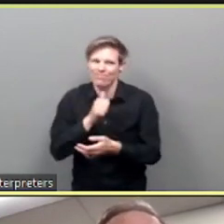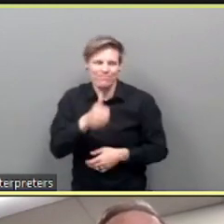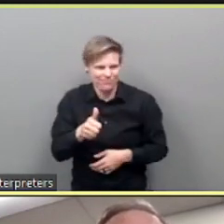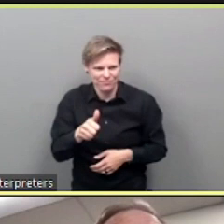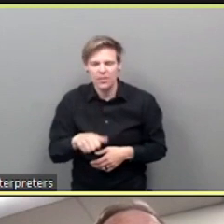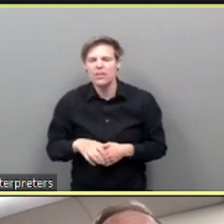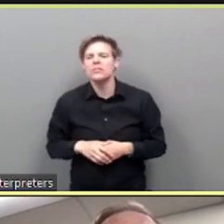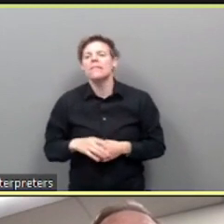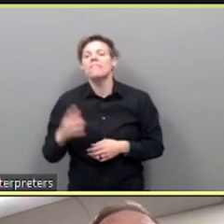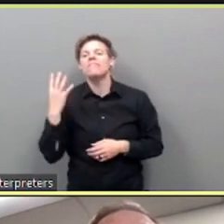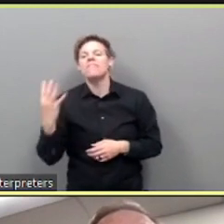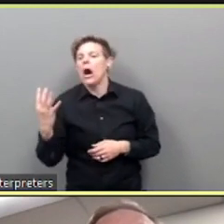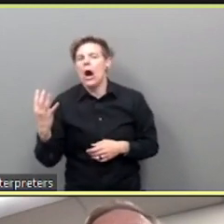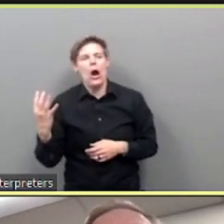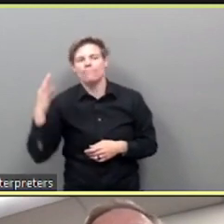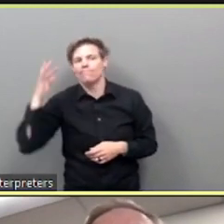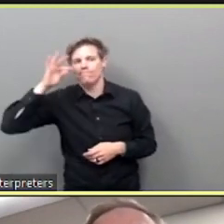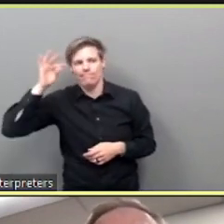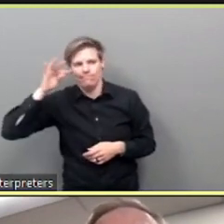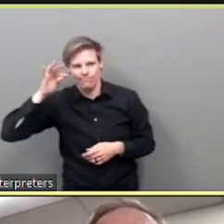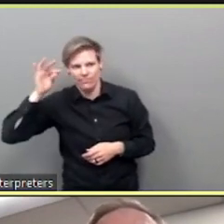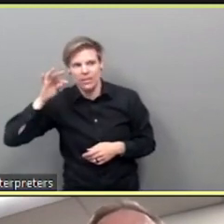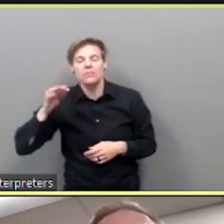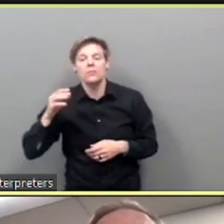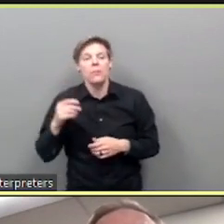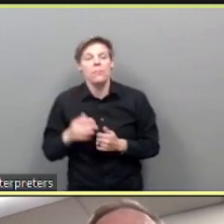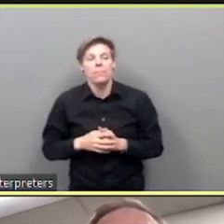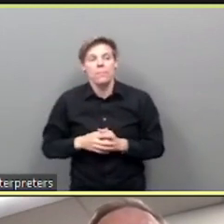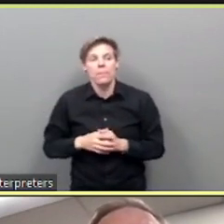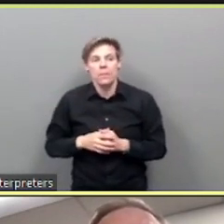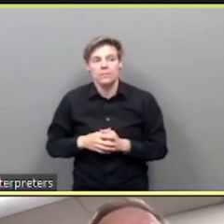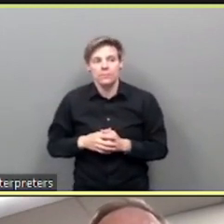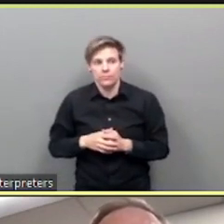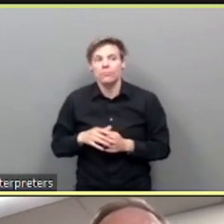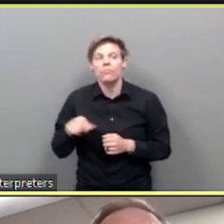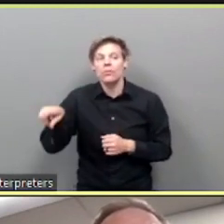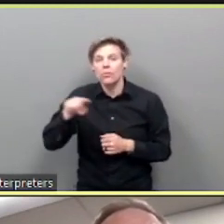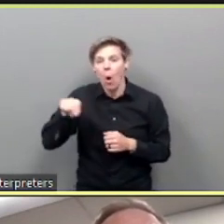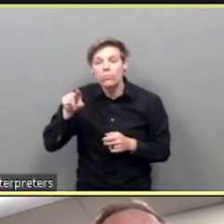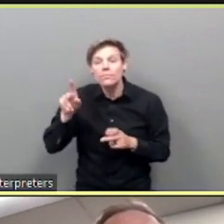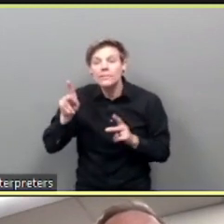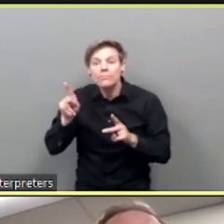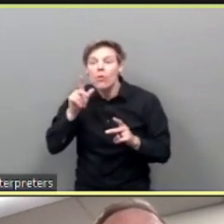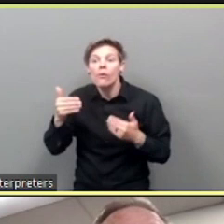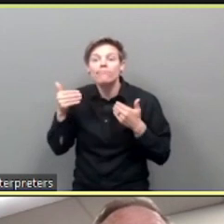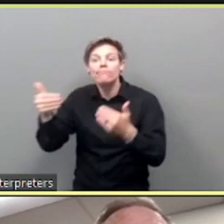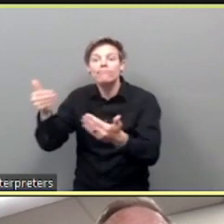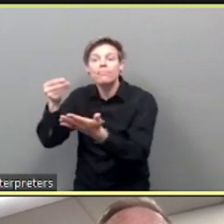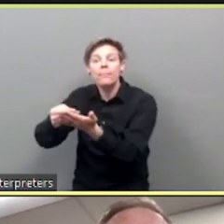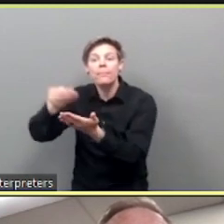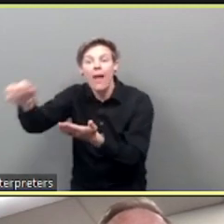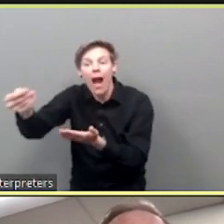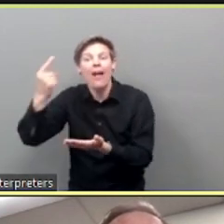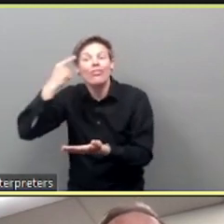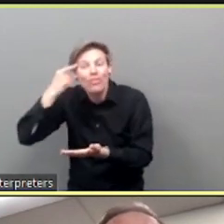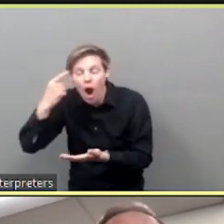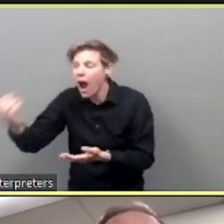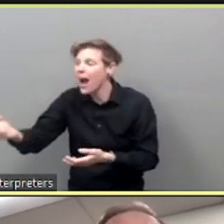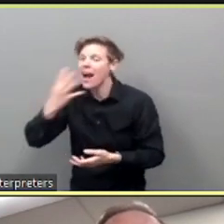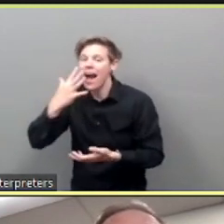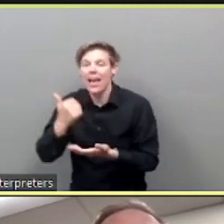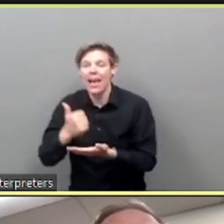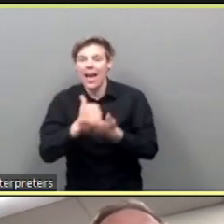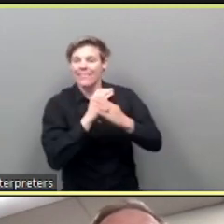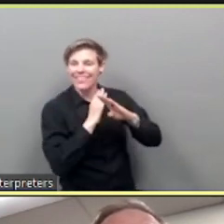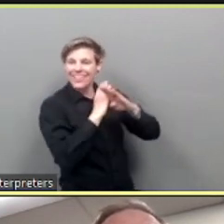veterinary products. About half of the folks were taking ivermectin to prevent COVID-19. Half of them were taking the product